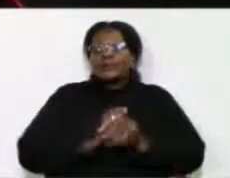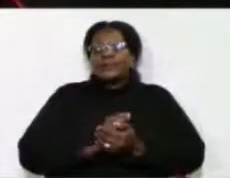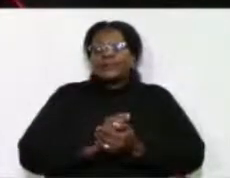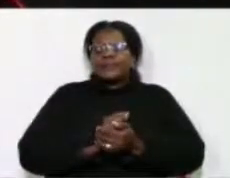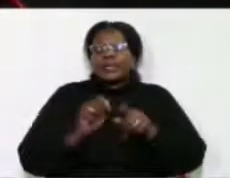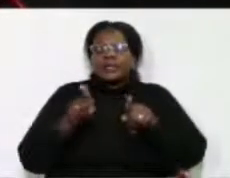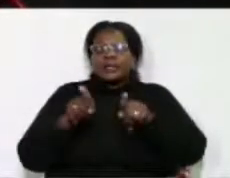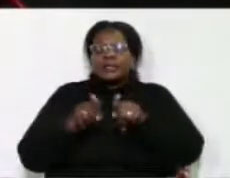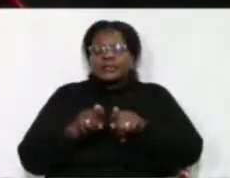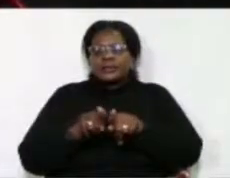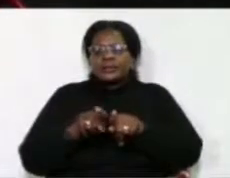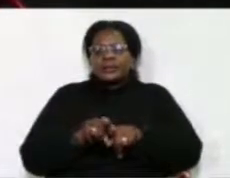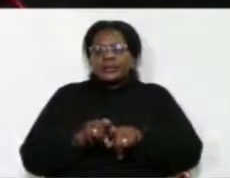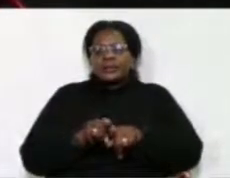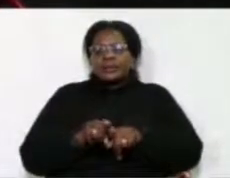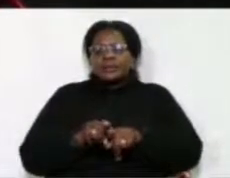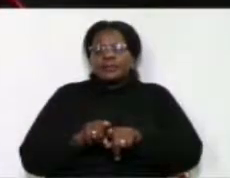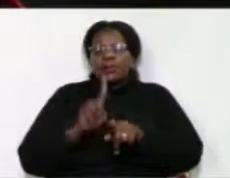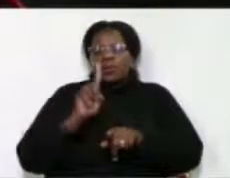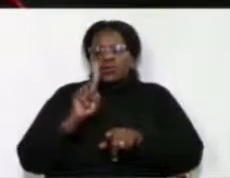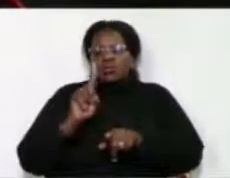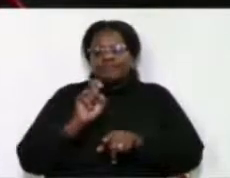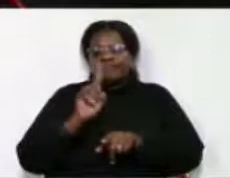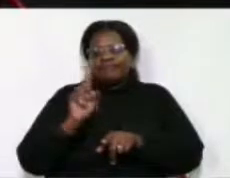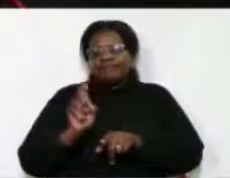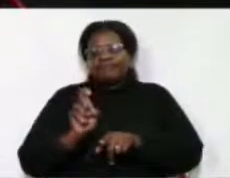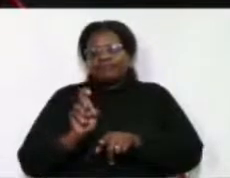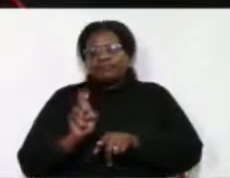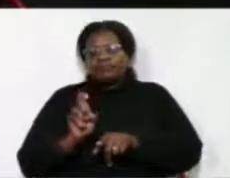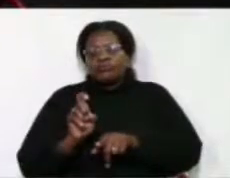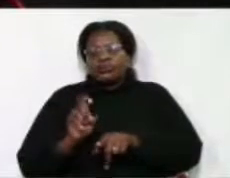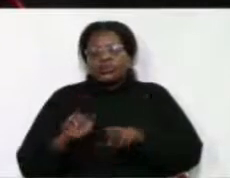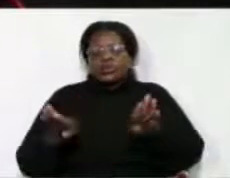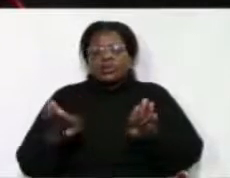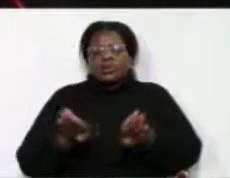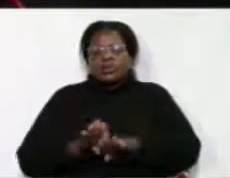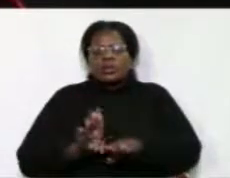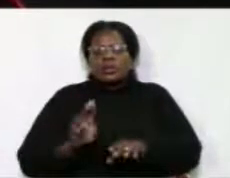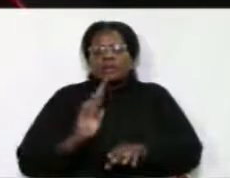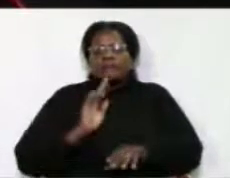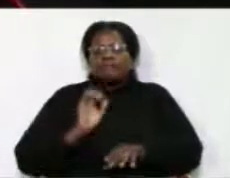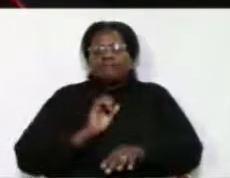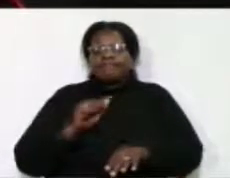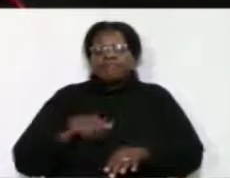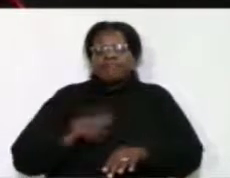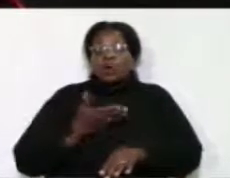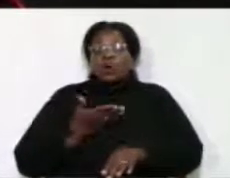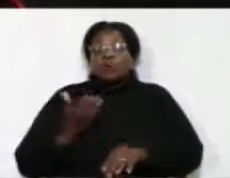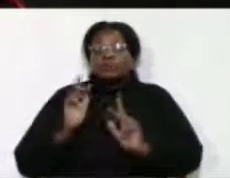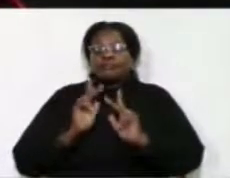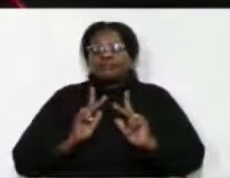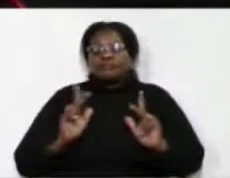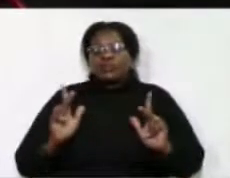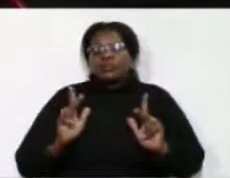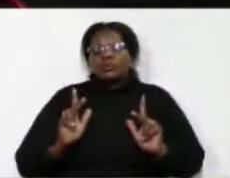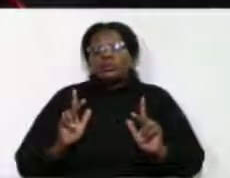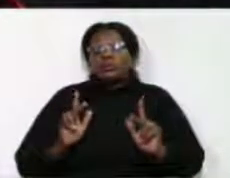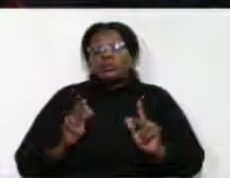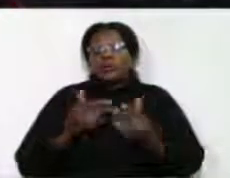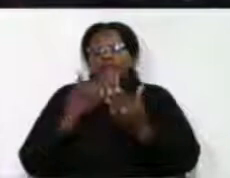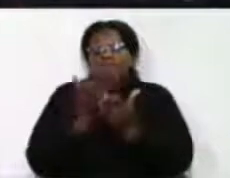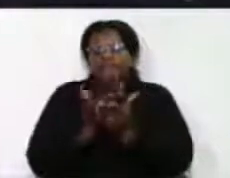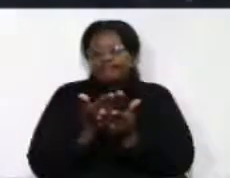questions precipitated my answer that I wish I'd said it earlier, is the fact that everybody is used to having a job description. When you apply for a job, you have